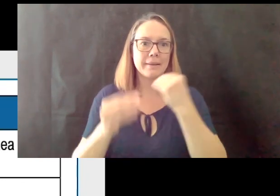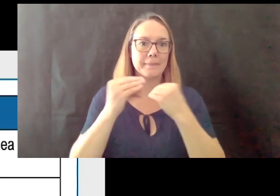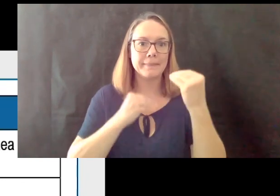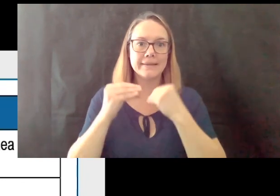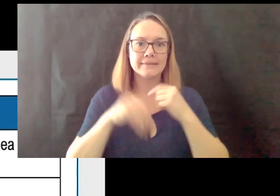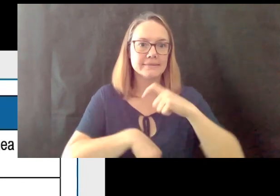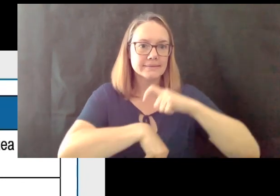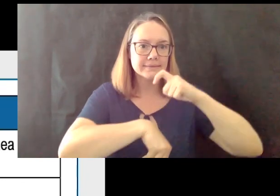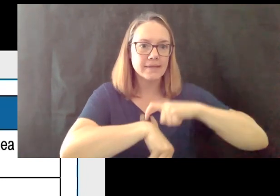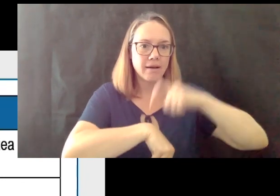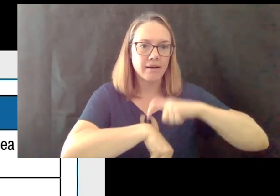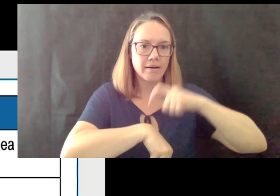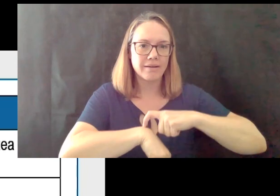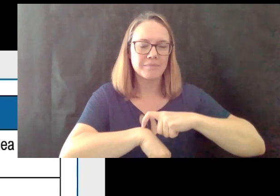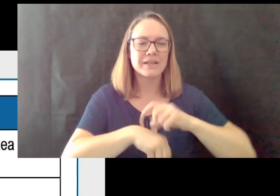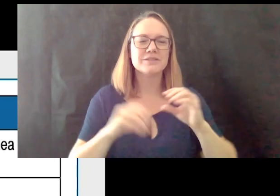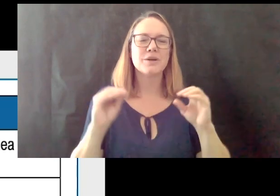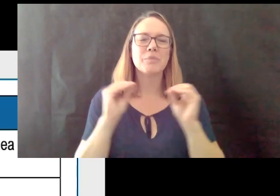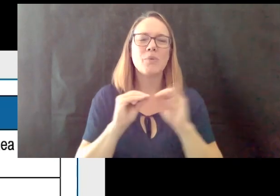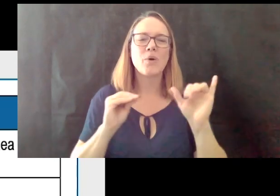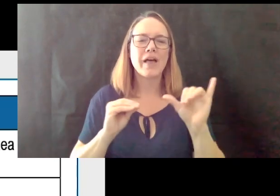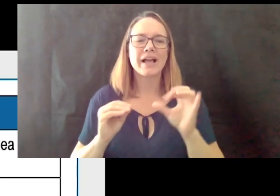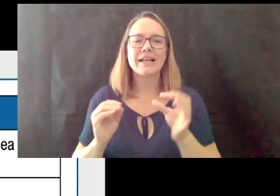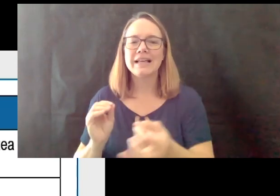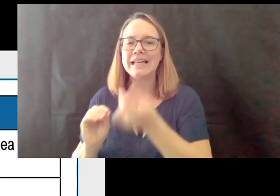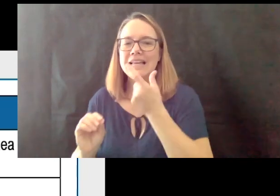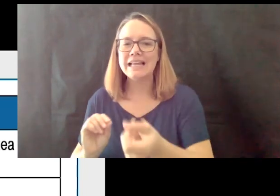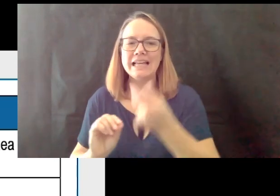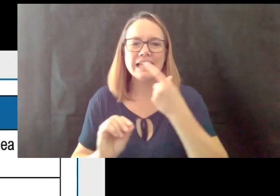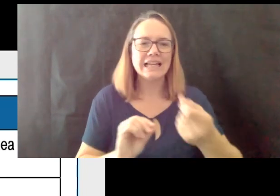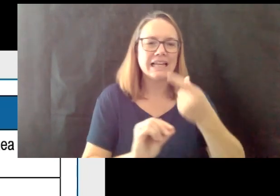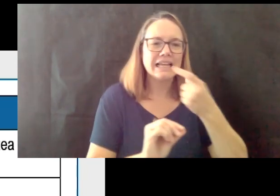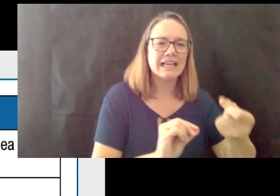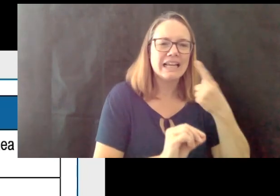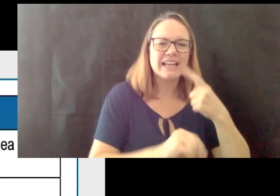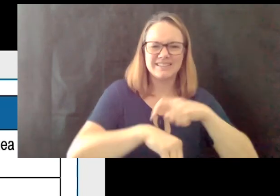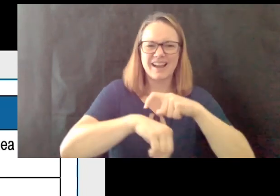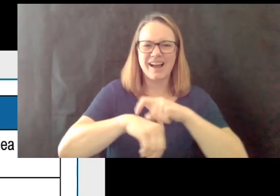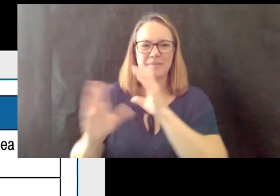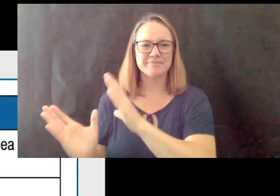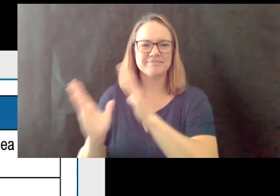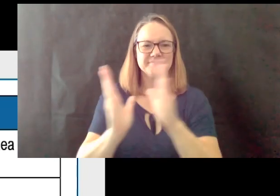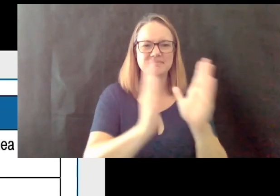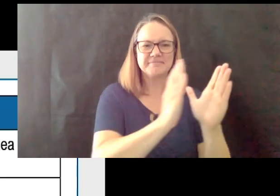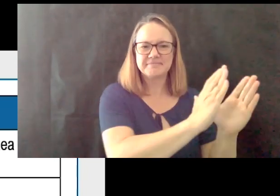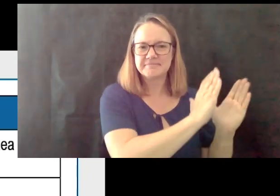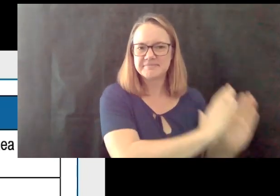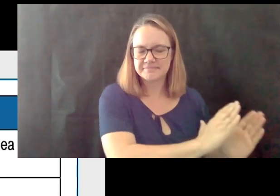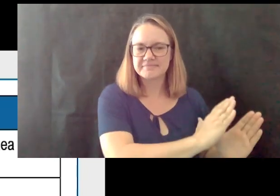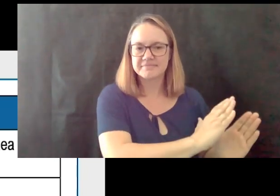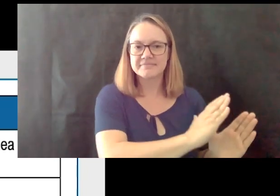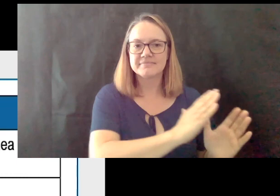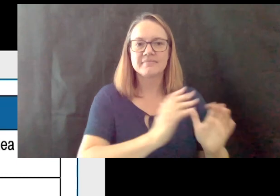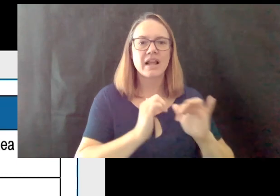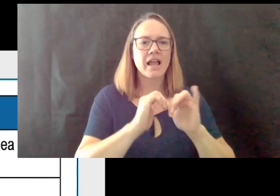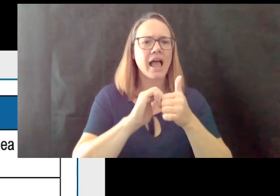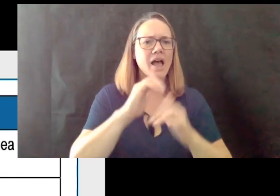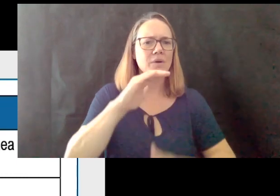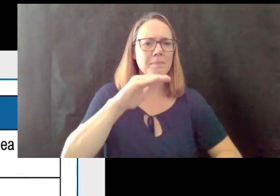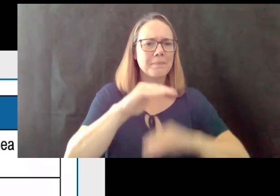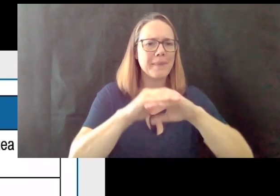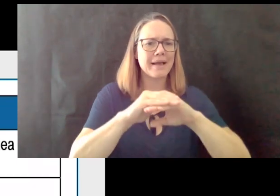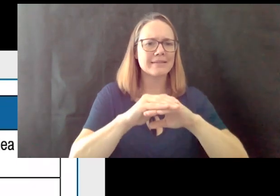It's snacks and, you know, grazing type of eating habits and things like that. So as far